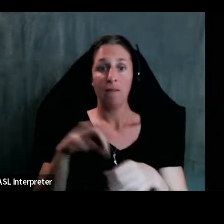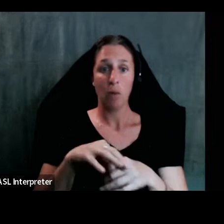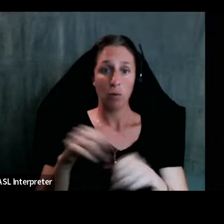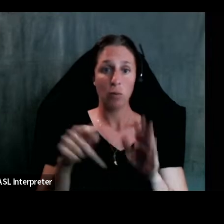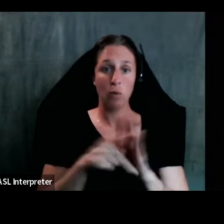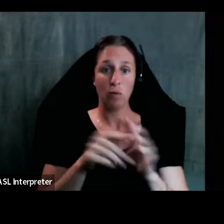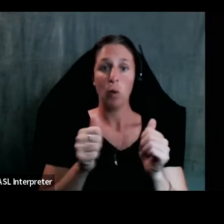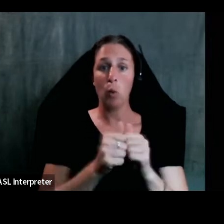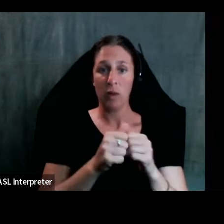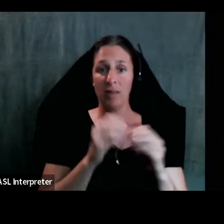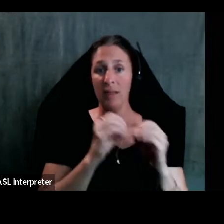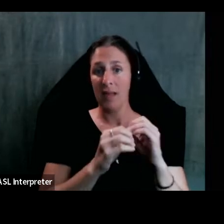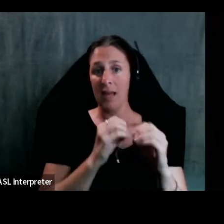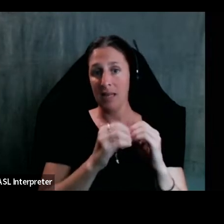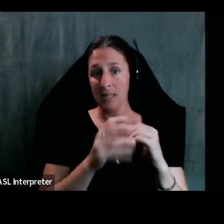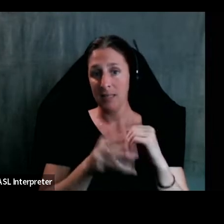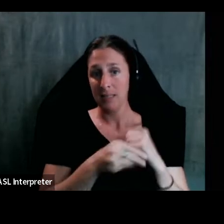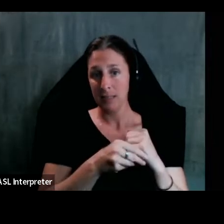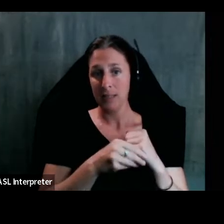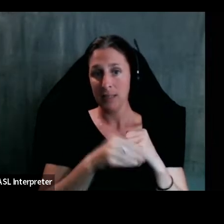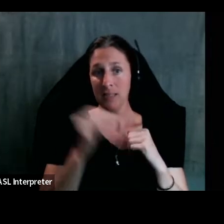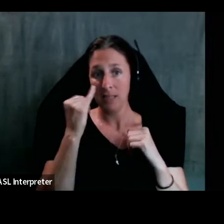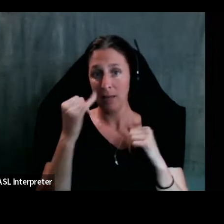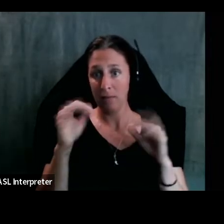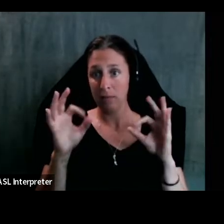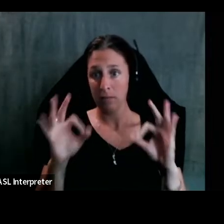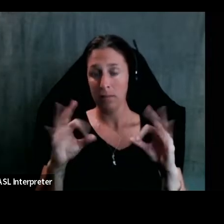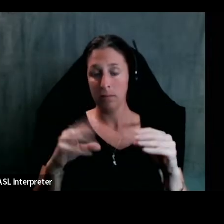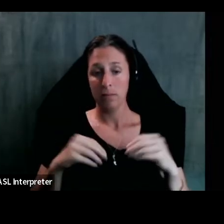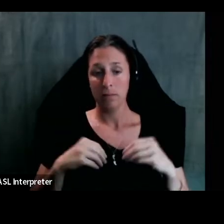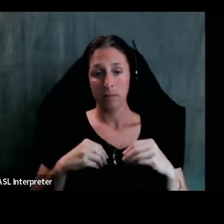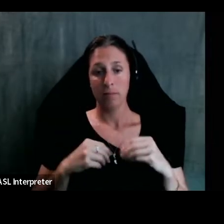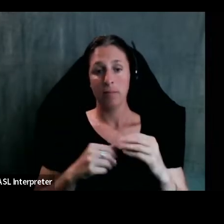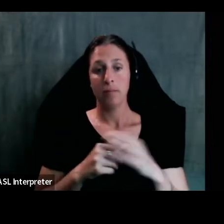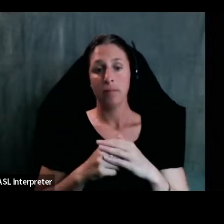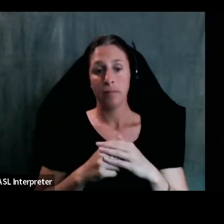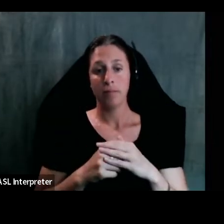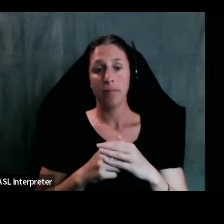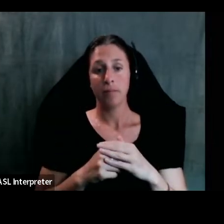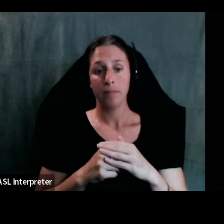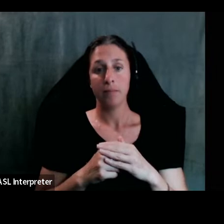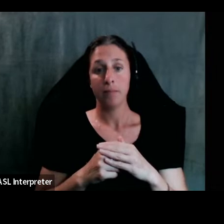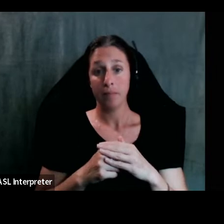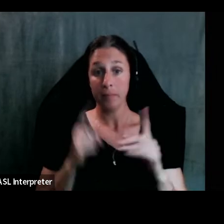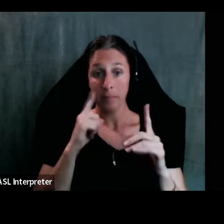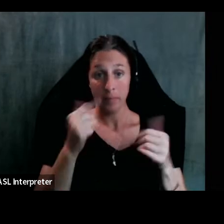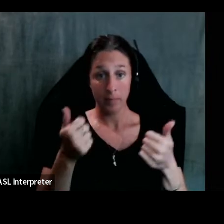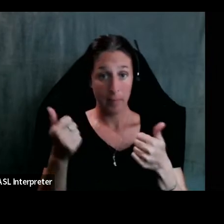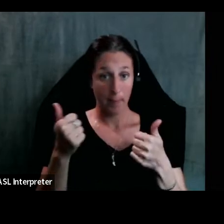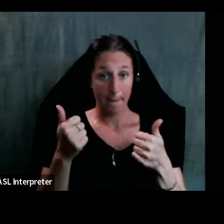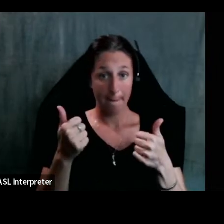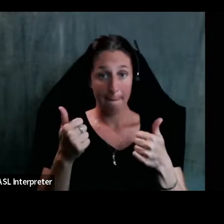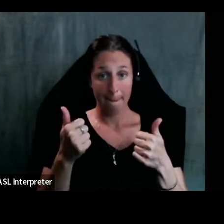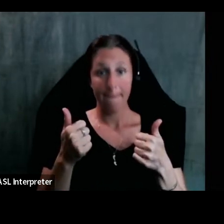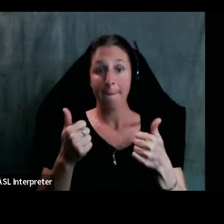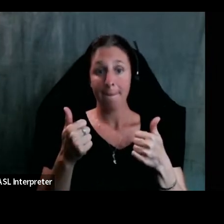with the edits, if they stand. Right. Does that sound okay?